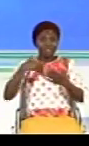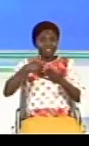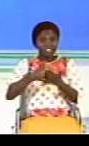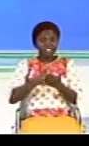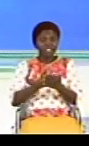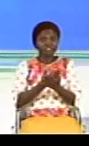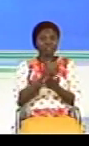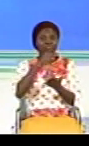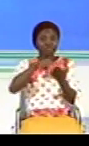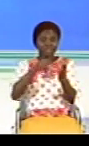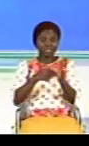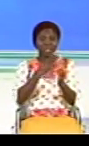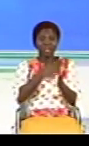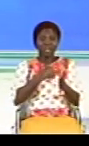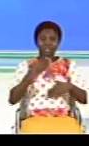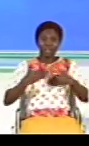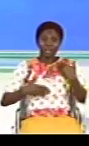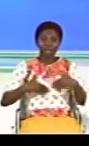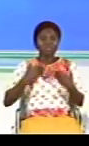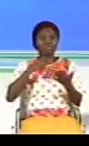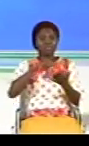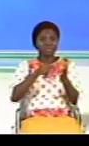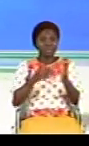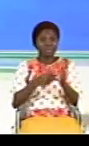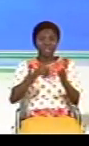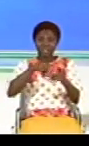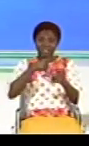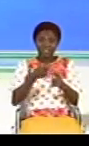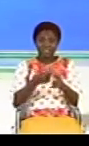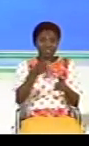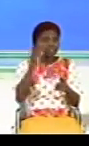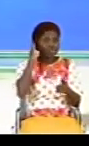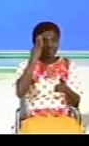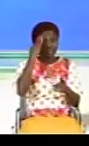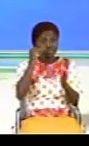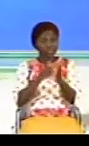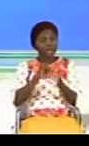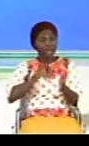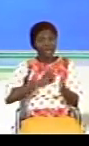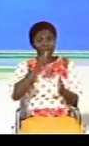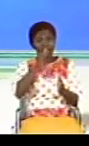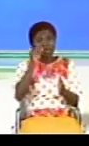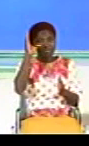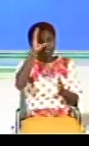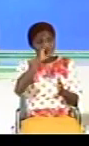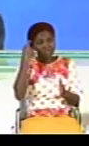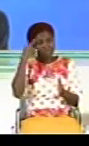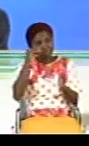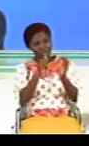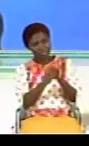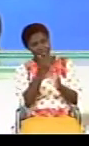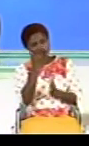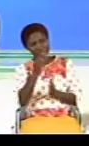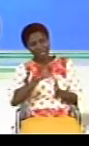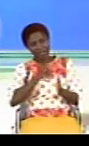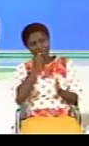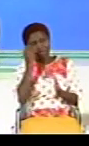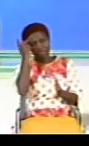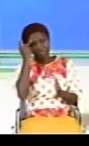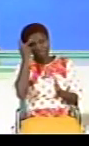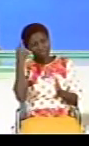meaning. And then you know, I'm going for that. I'm looking for that. I'm aiming at that. And all